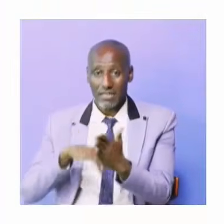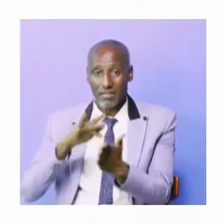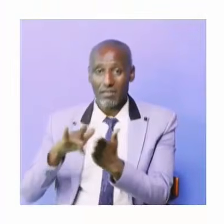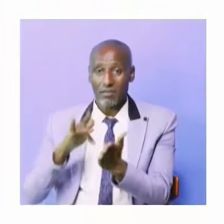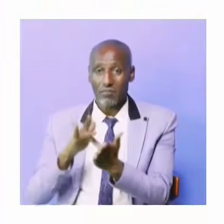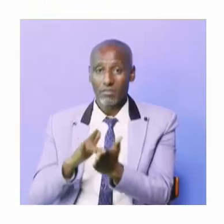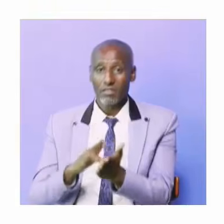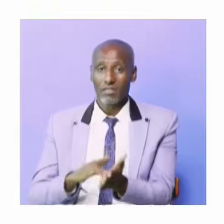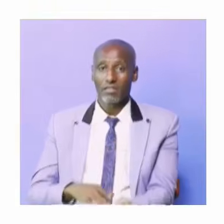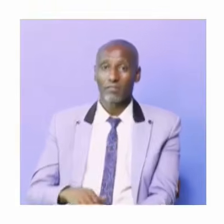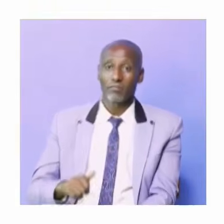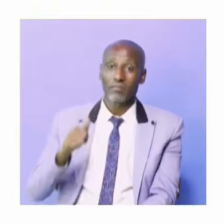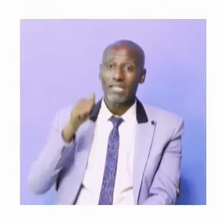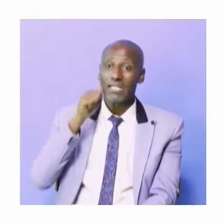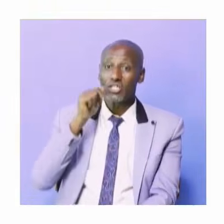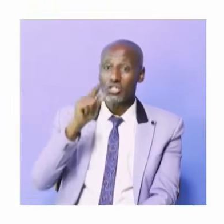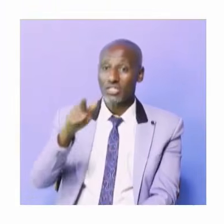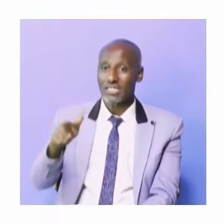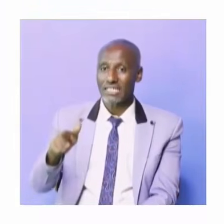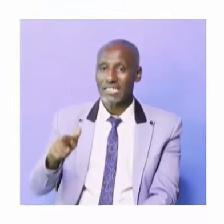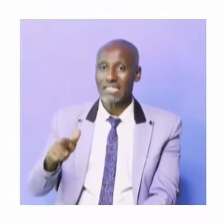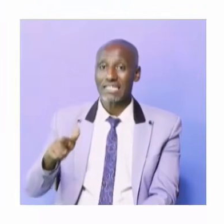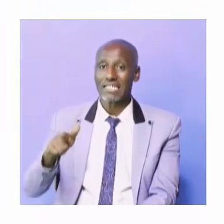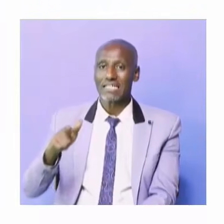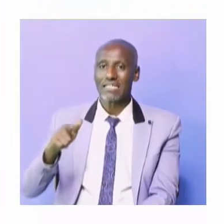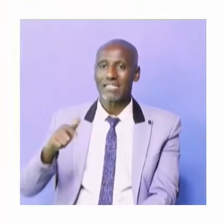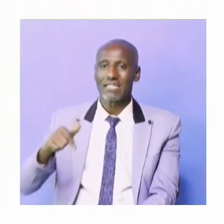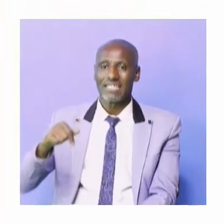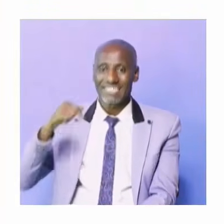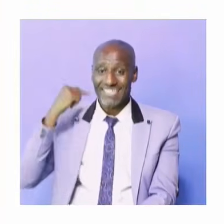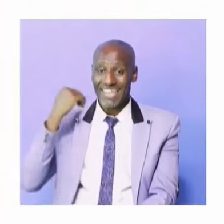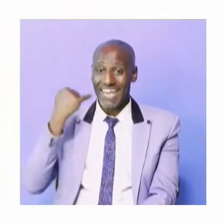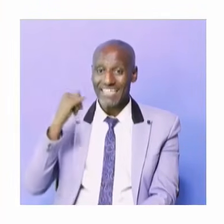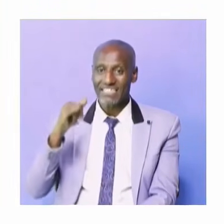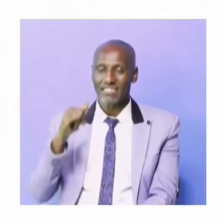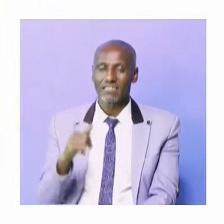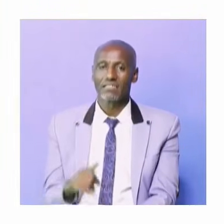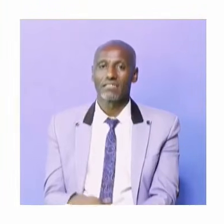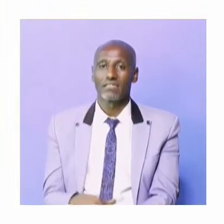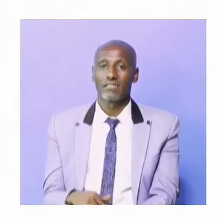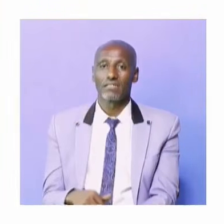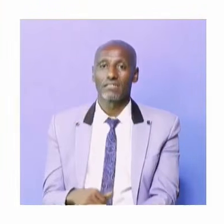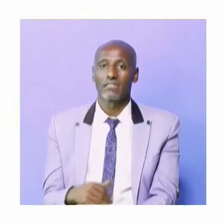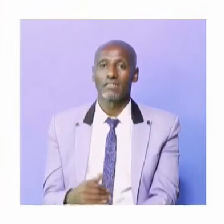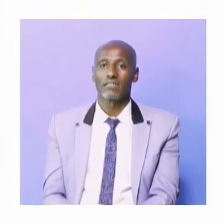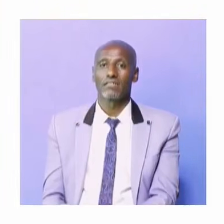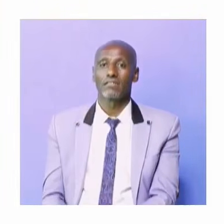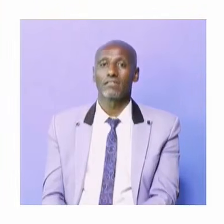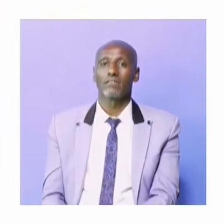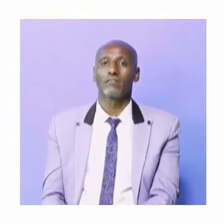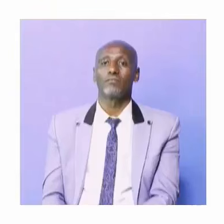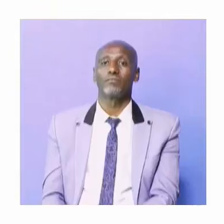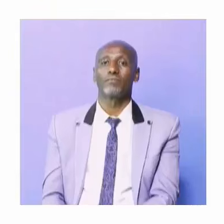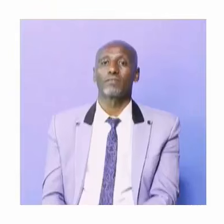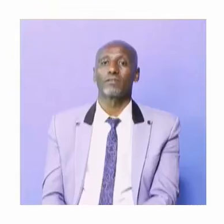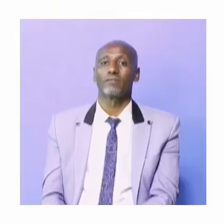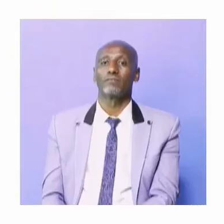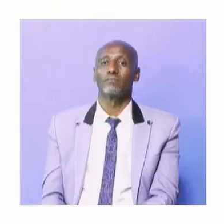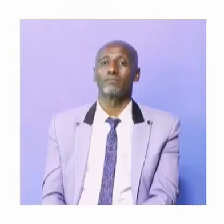let's say, she sneezes. She sneezes.